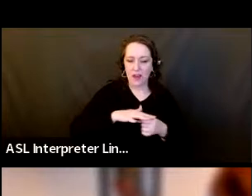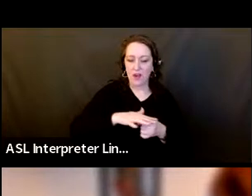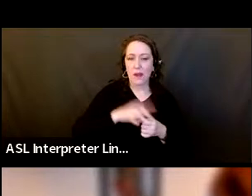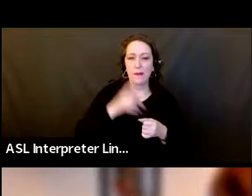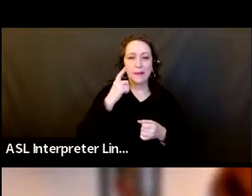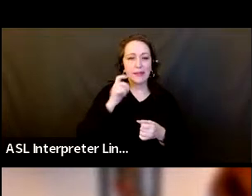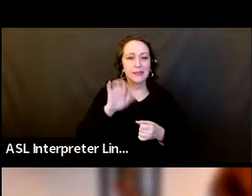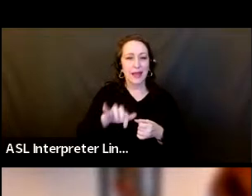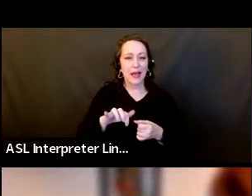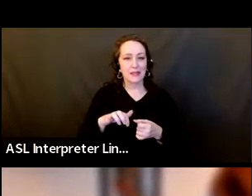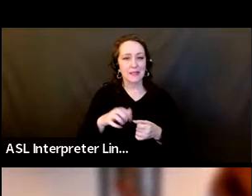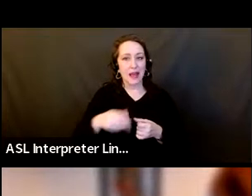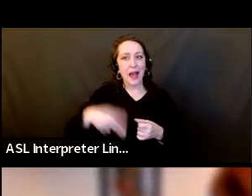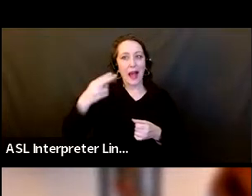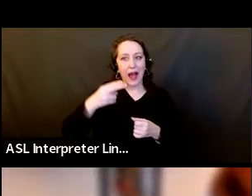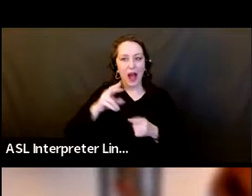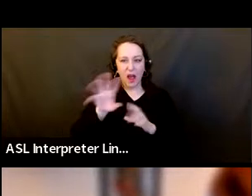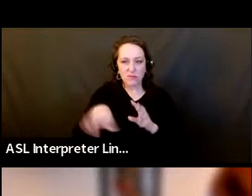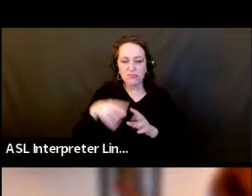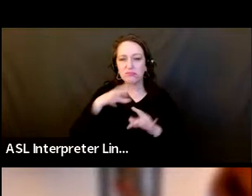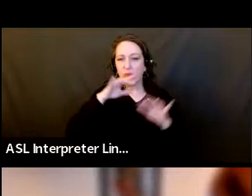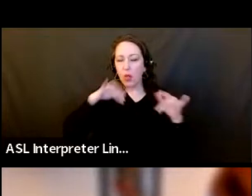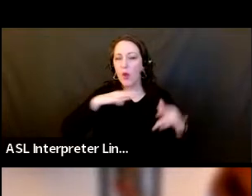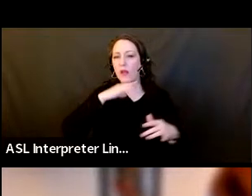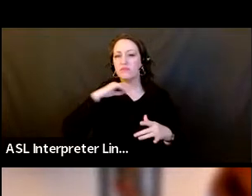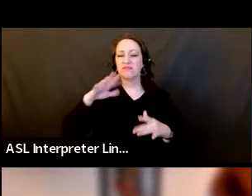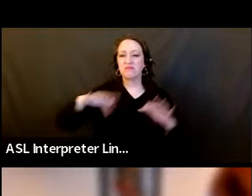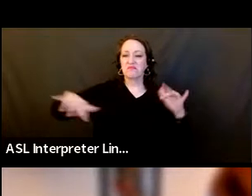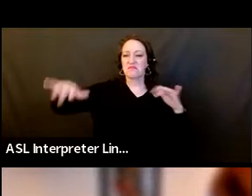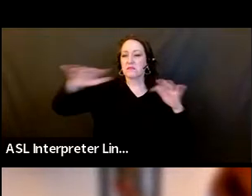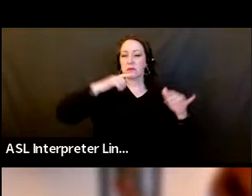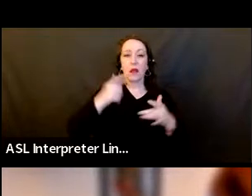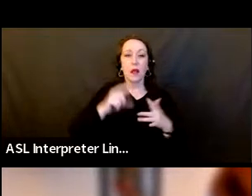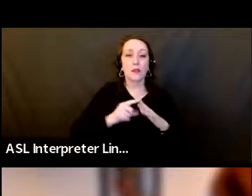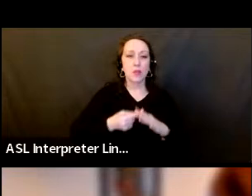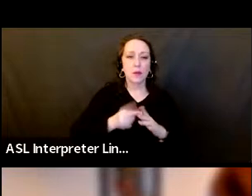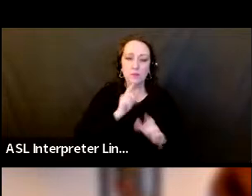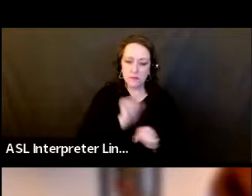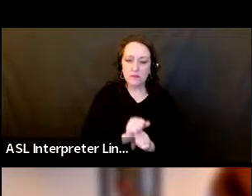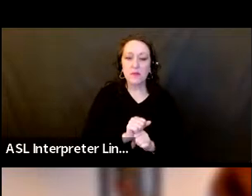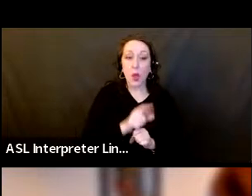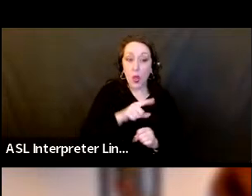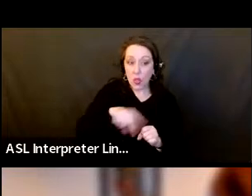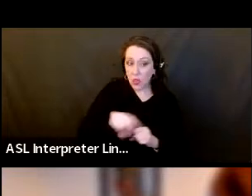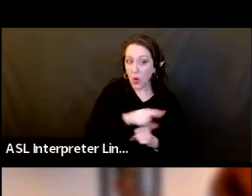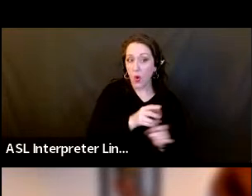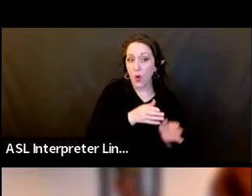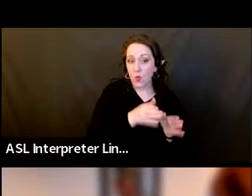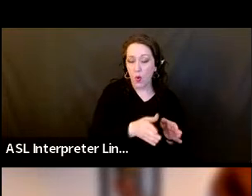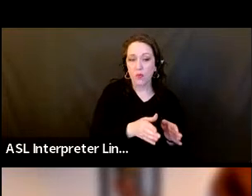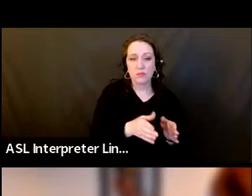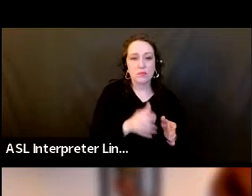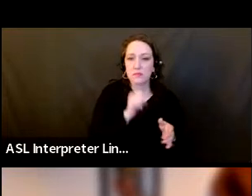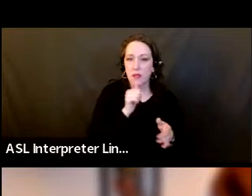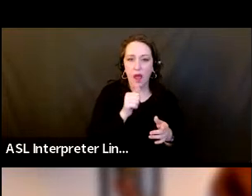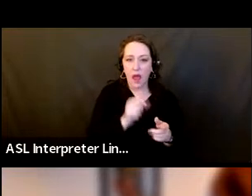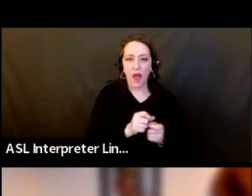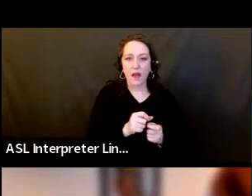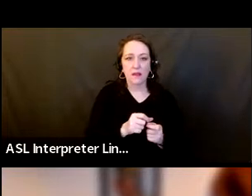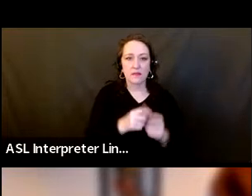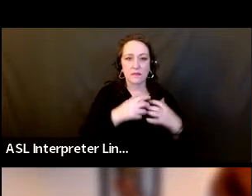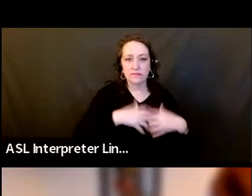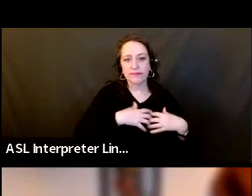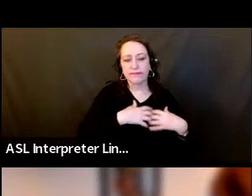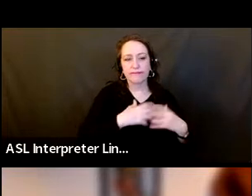because that is one of the highest polluting areas. So because of that, I'm starting to make sure that those roads do not have any combustion engine